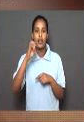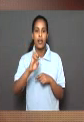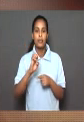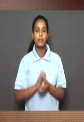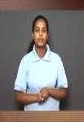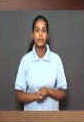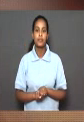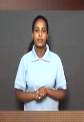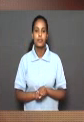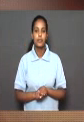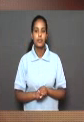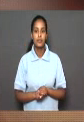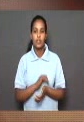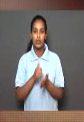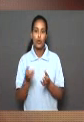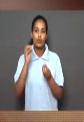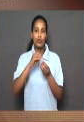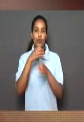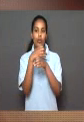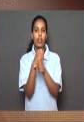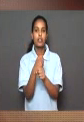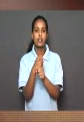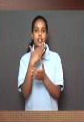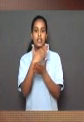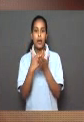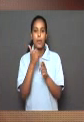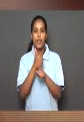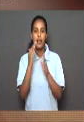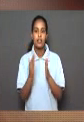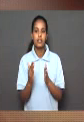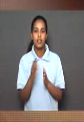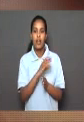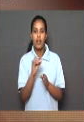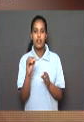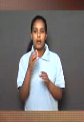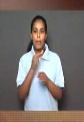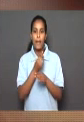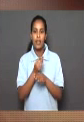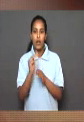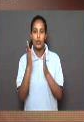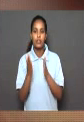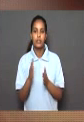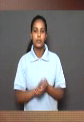helium. It also contains some metals and metalloids.